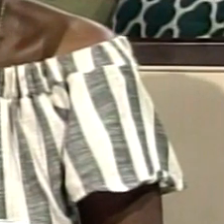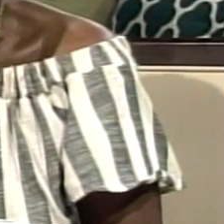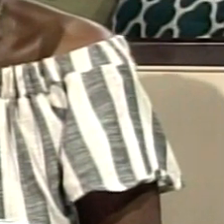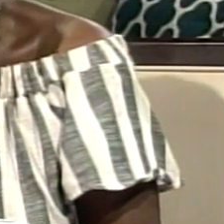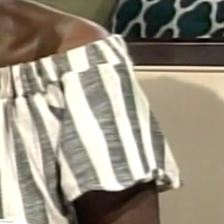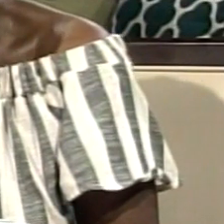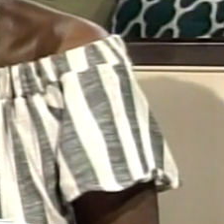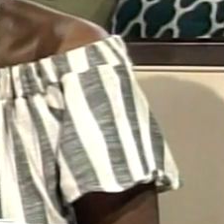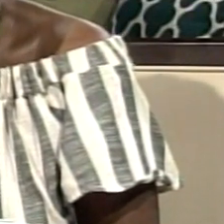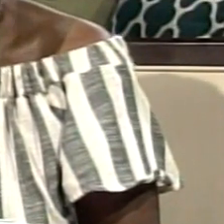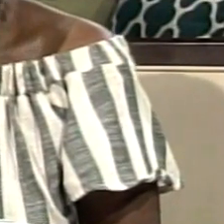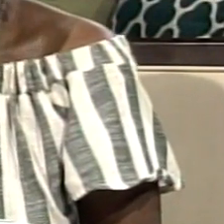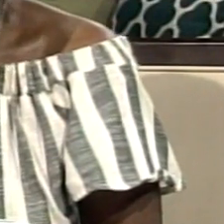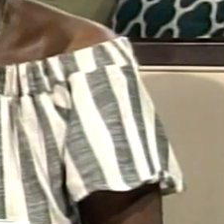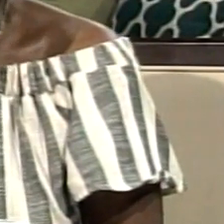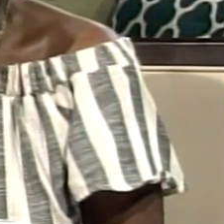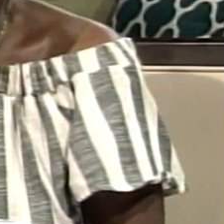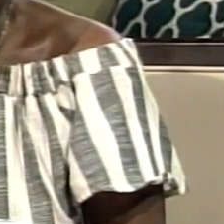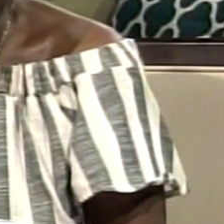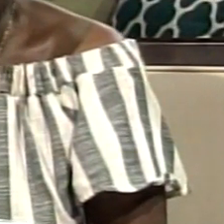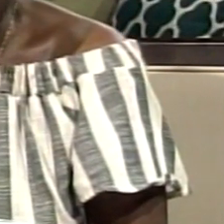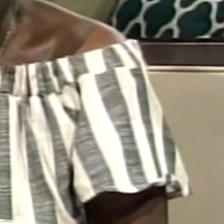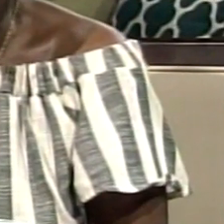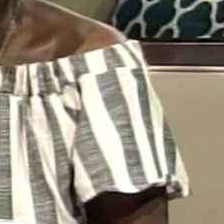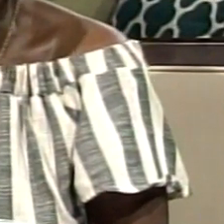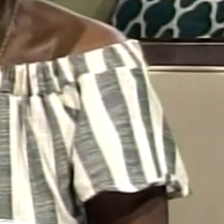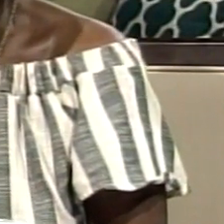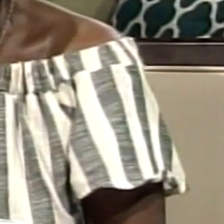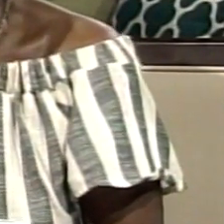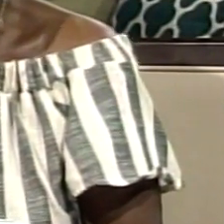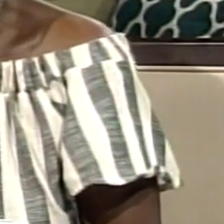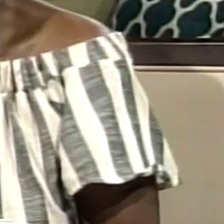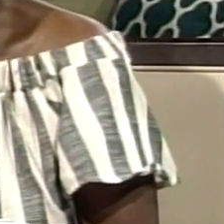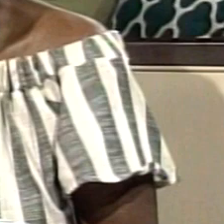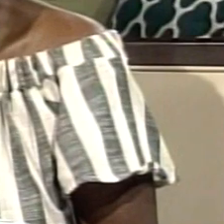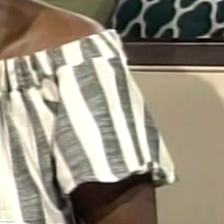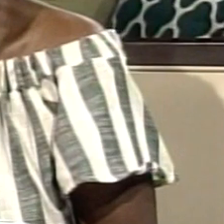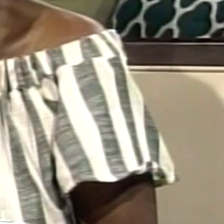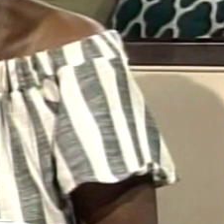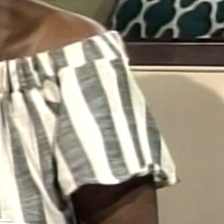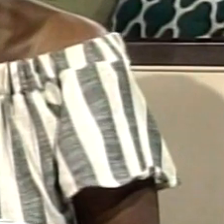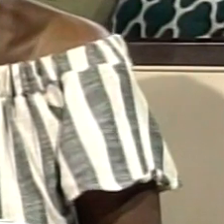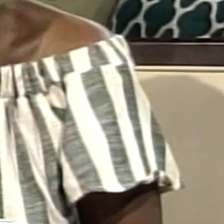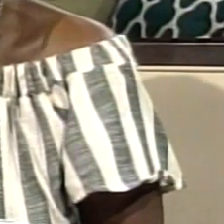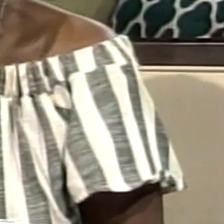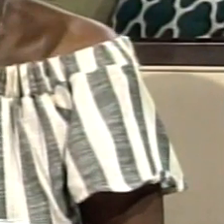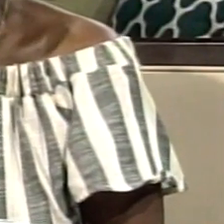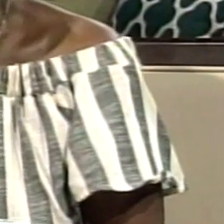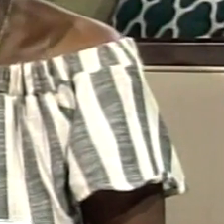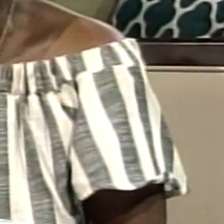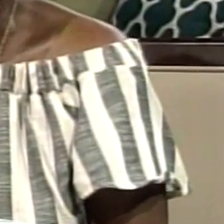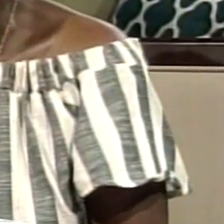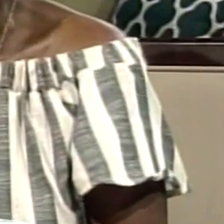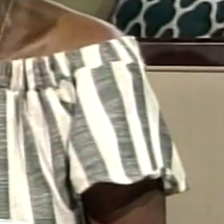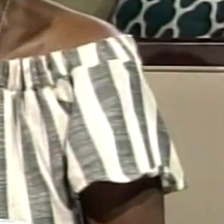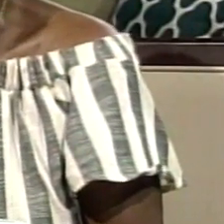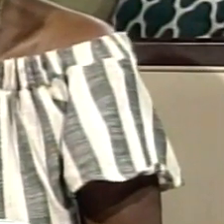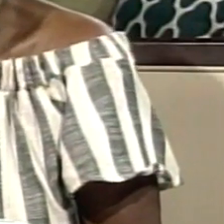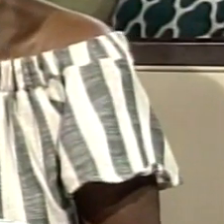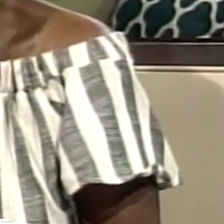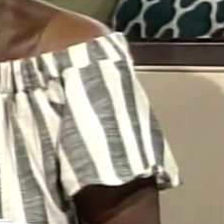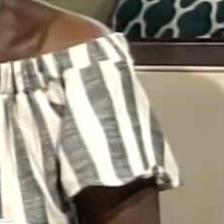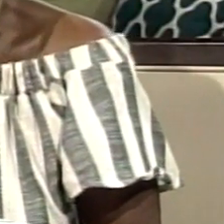aging population. So it's up to us now as to what we want to do with it. And I think we have to strike